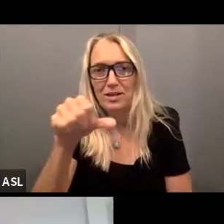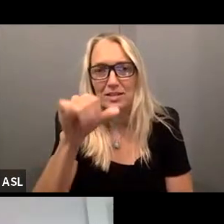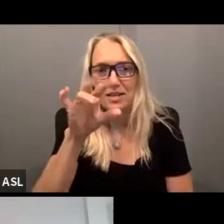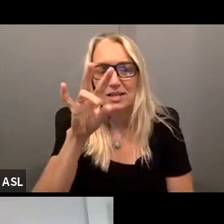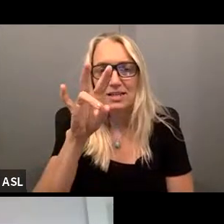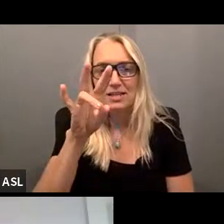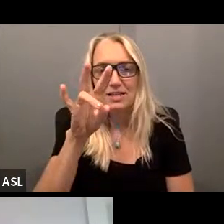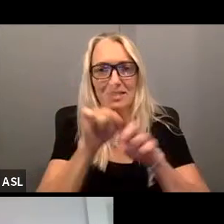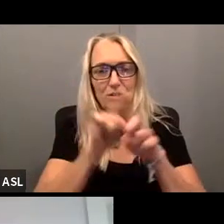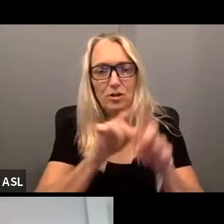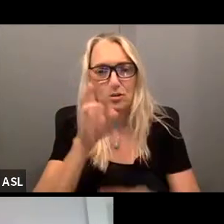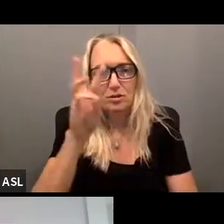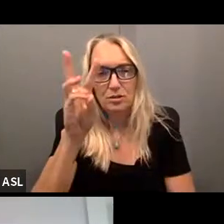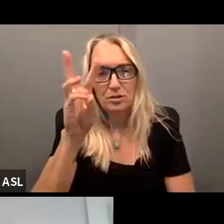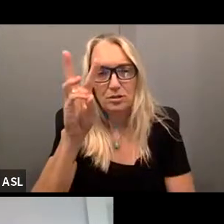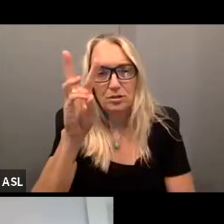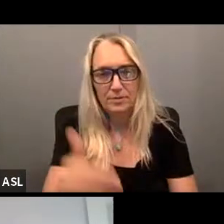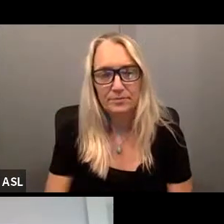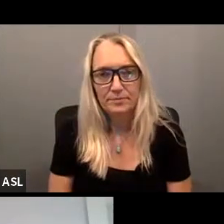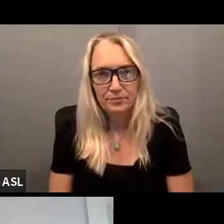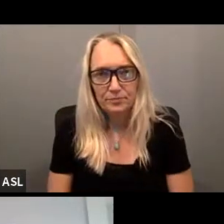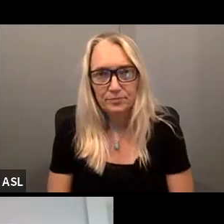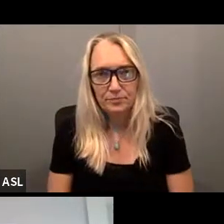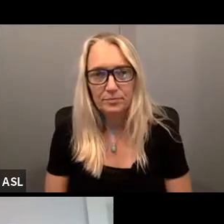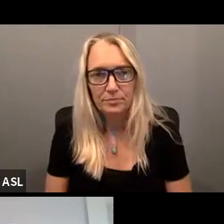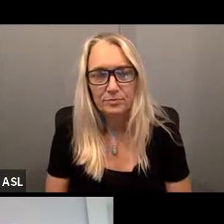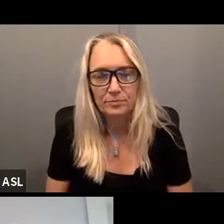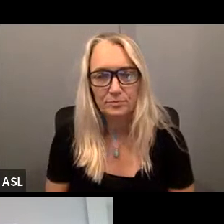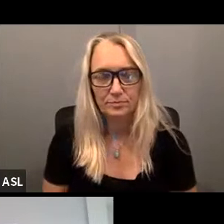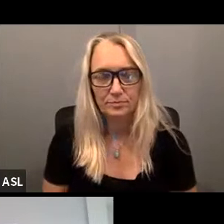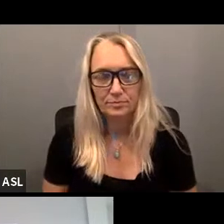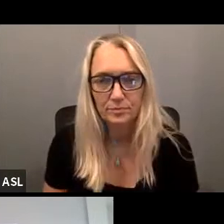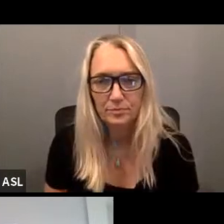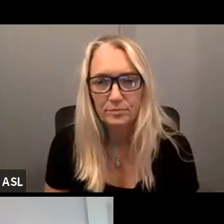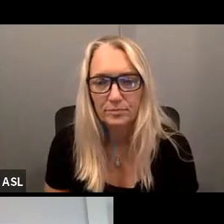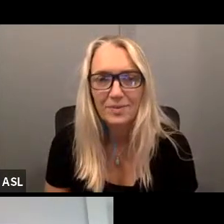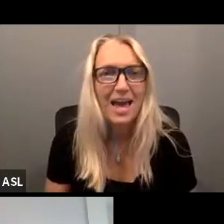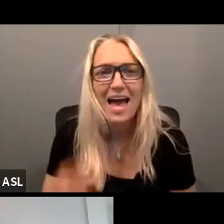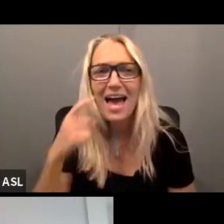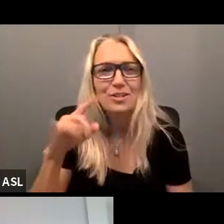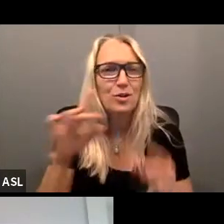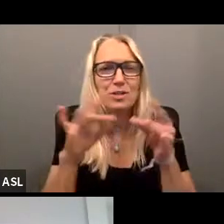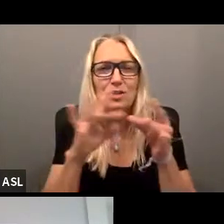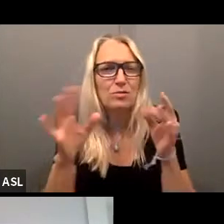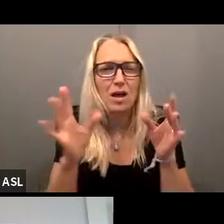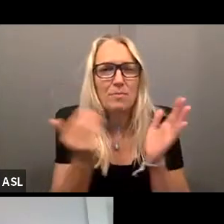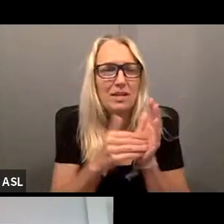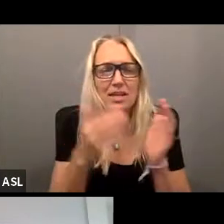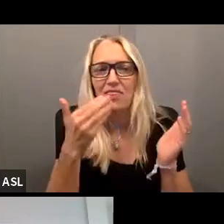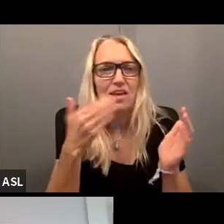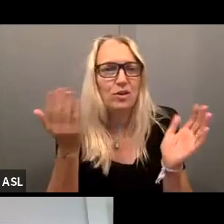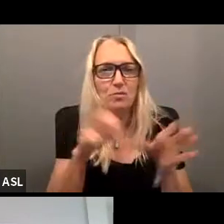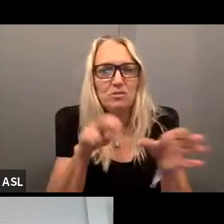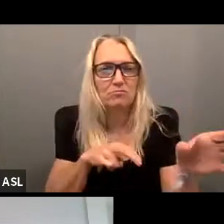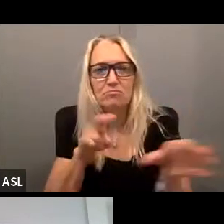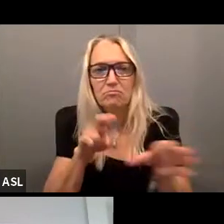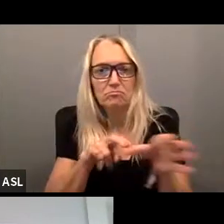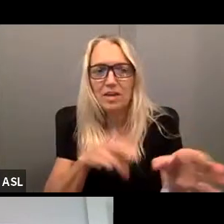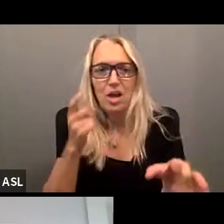yourself. And please this is Julian Wheeler. I don't need to comment again. This is Julian Wheeler. Thank you very much. Oh, thank you so